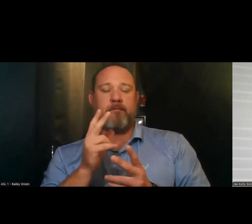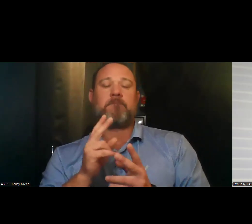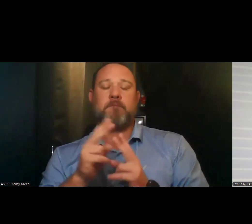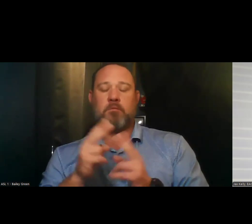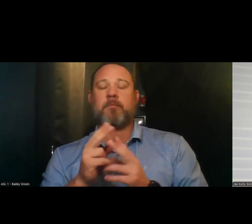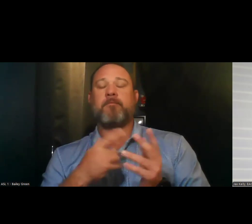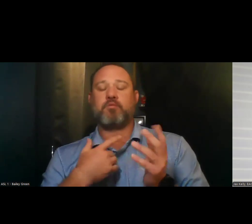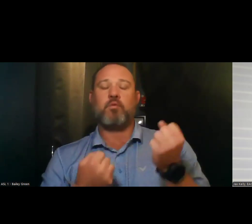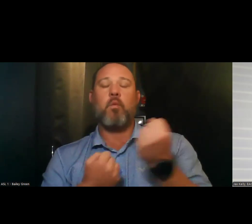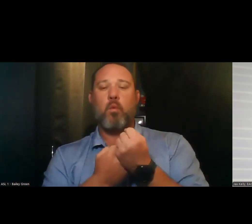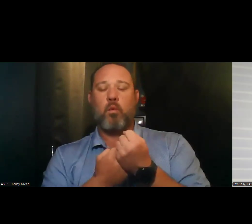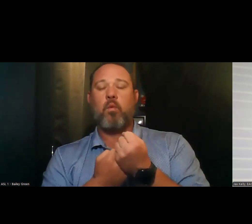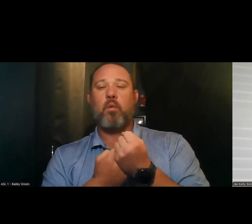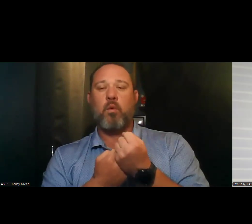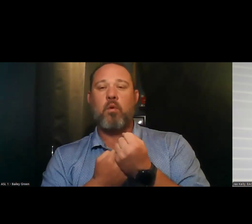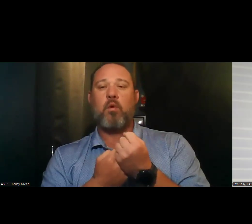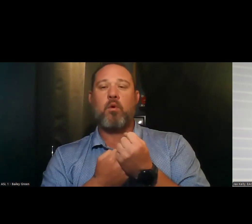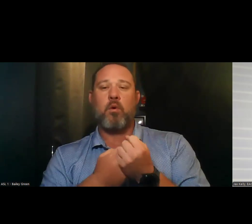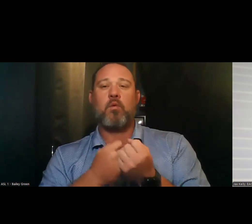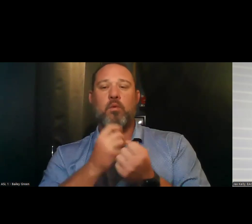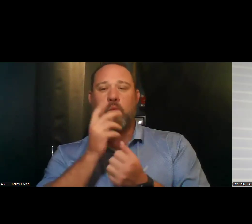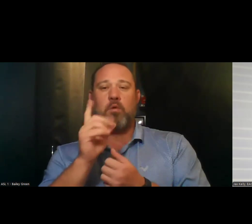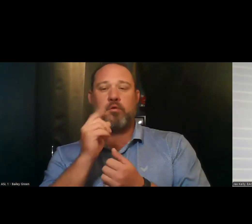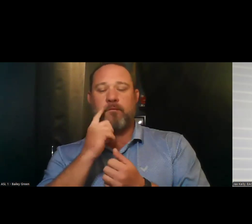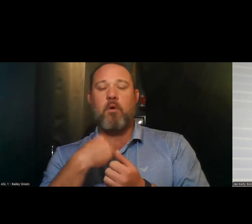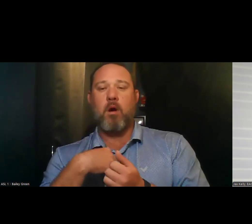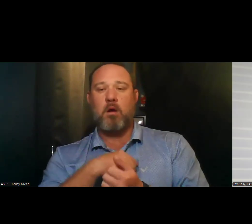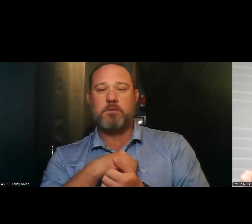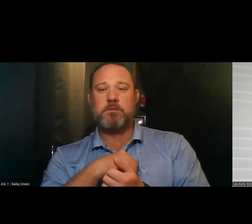I think, by what they're going to be doing for us. So